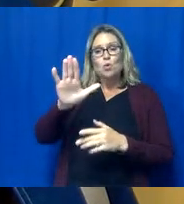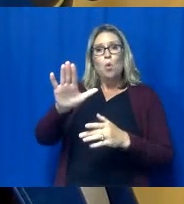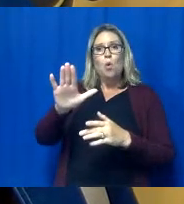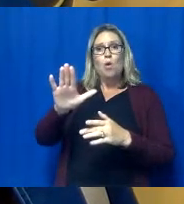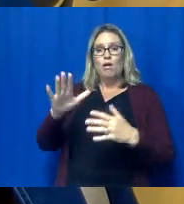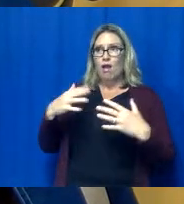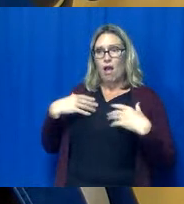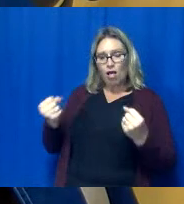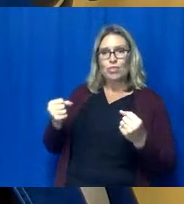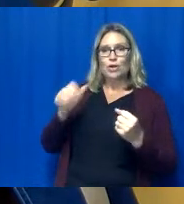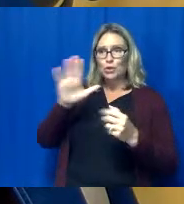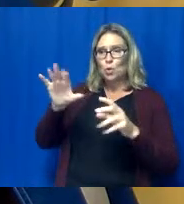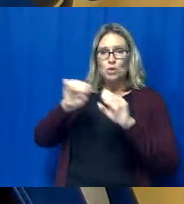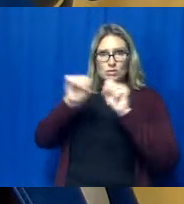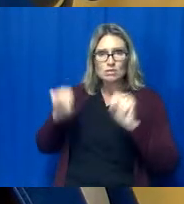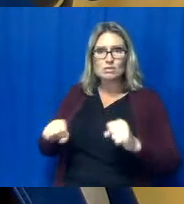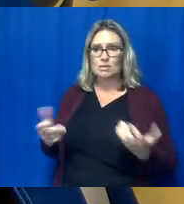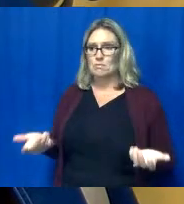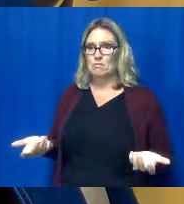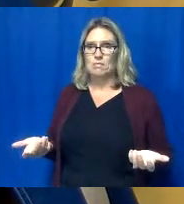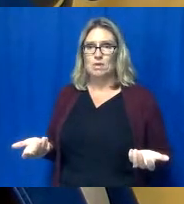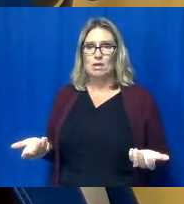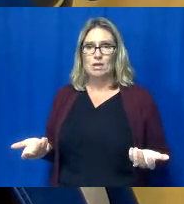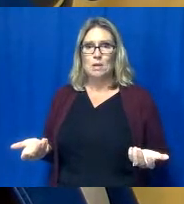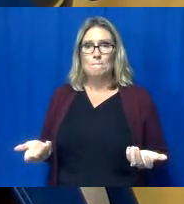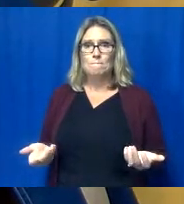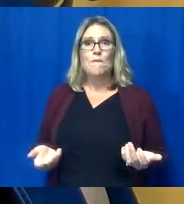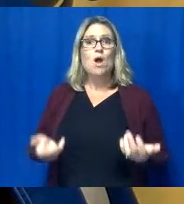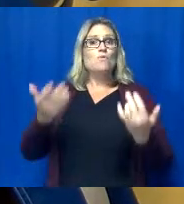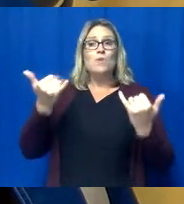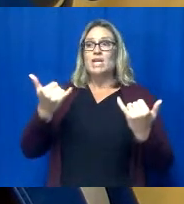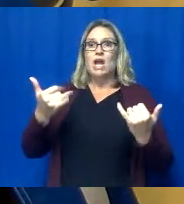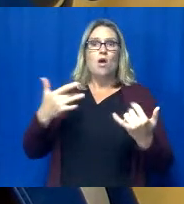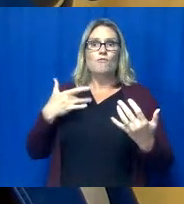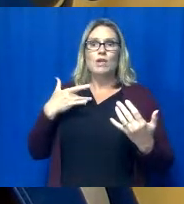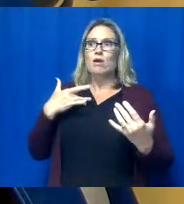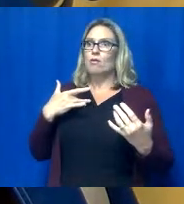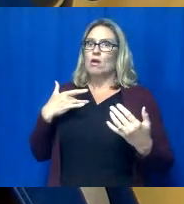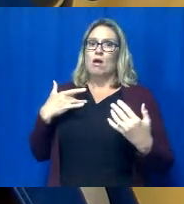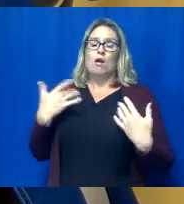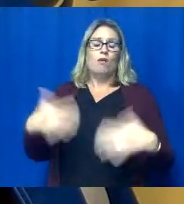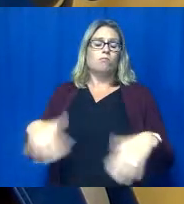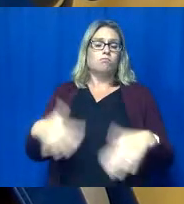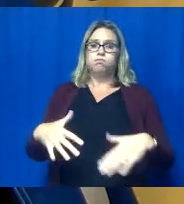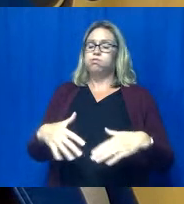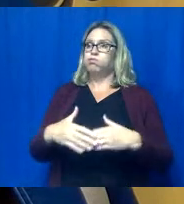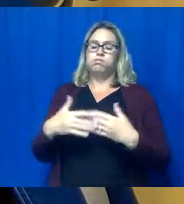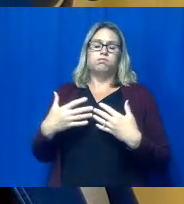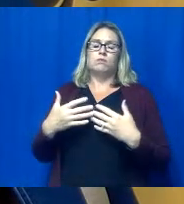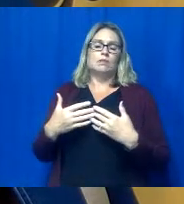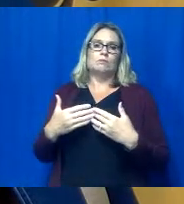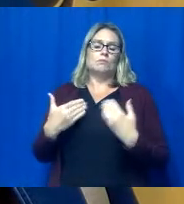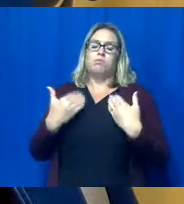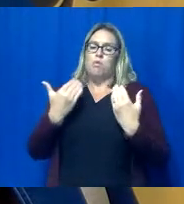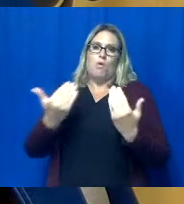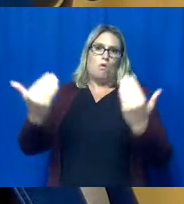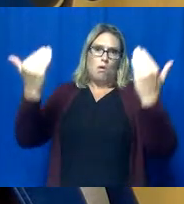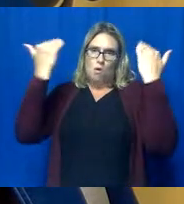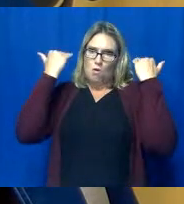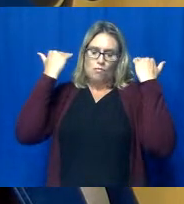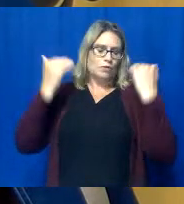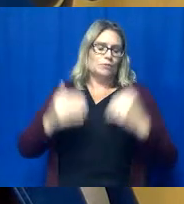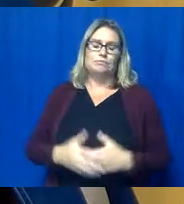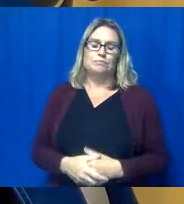system. The elastic has been stretched beyond repair. We